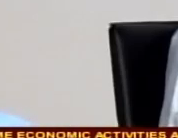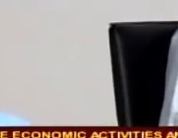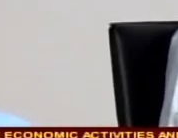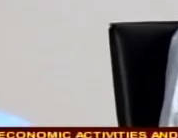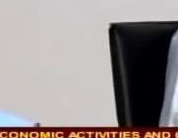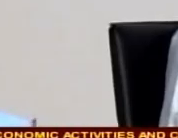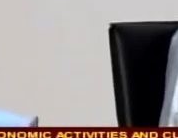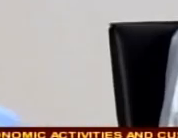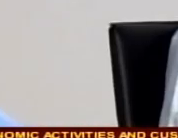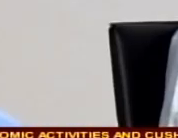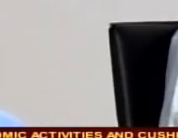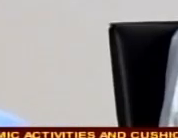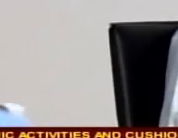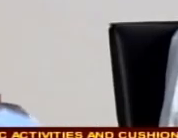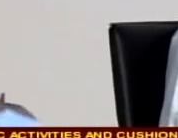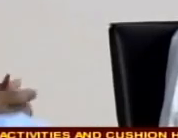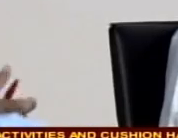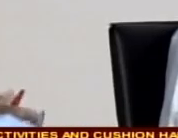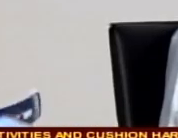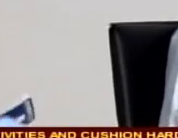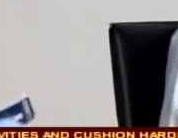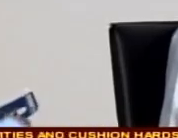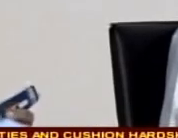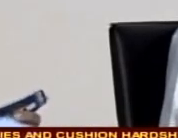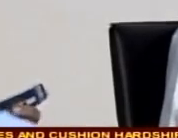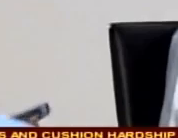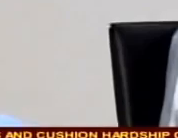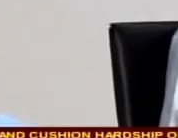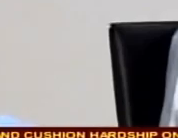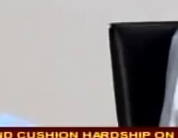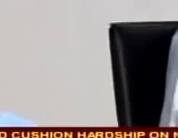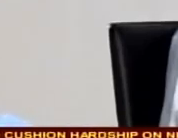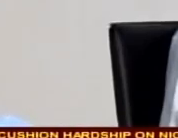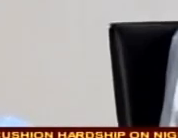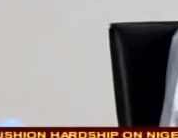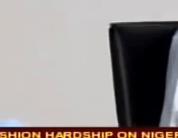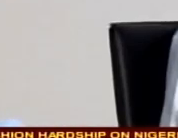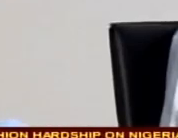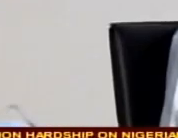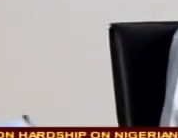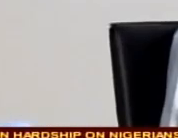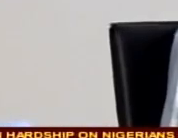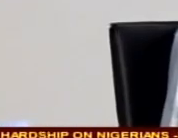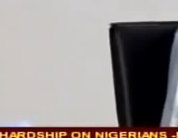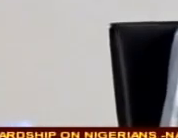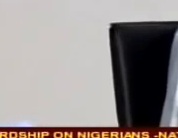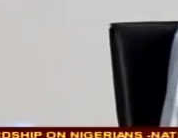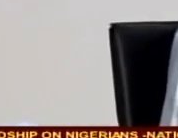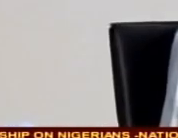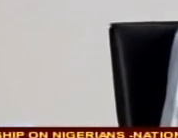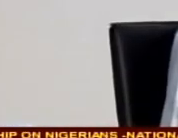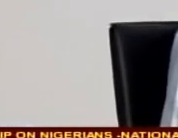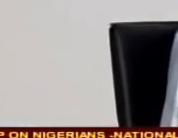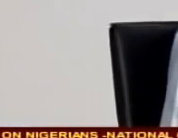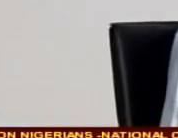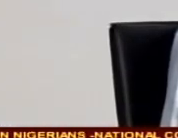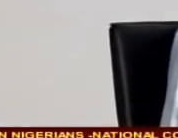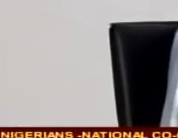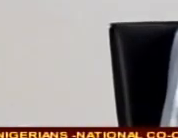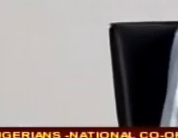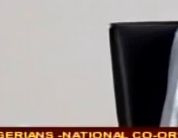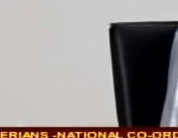not generating any revenue, but landlords are asking for rent. But they are excluded from palliatives that